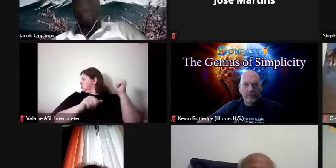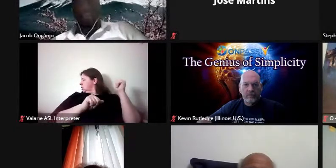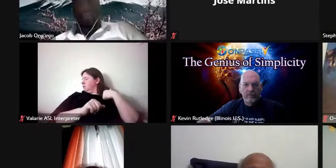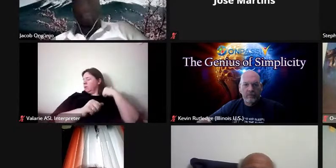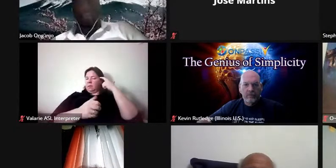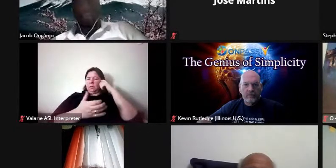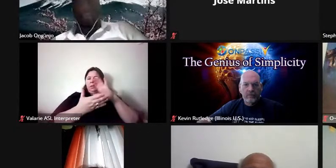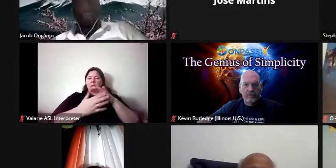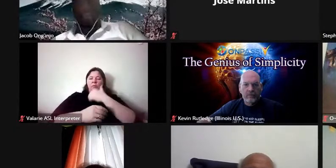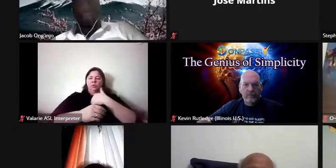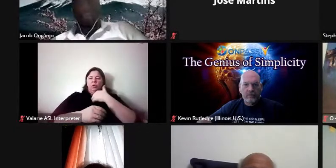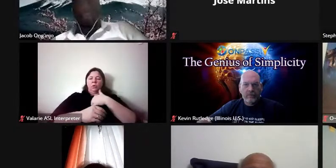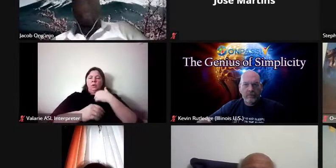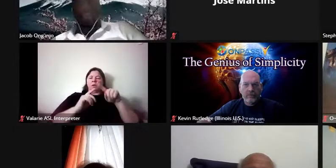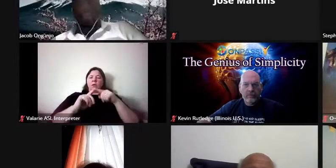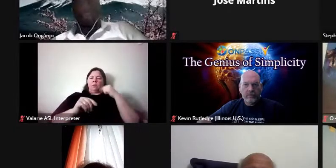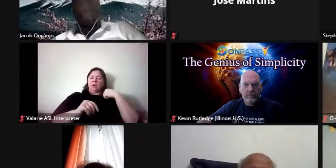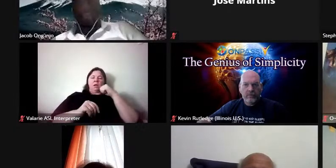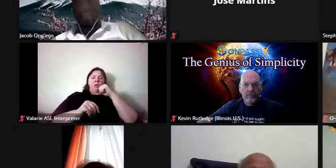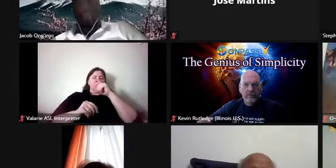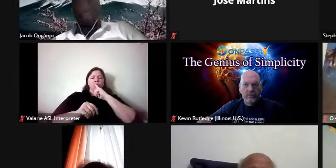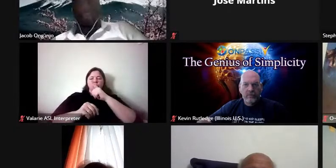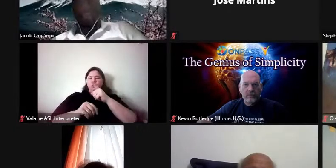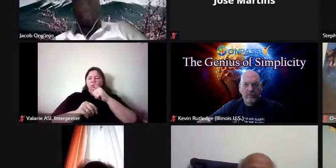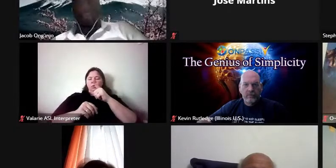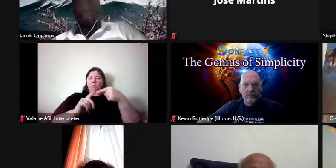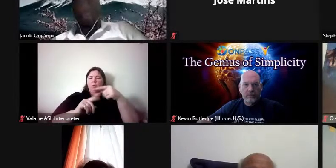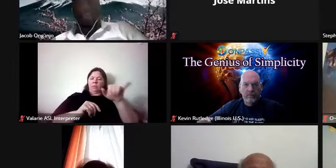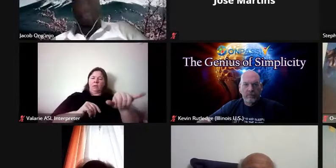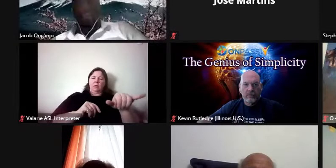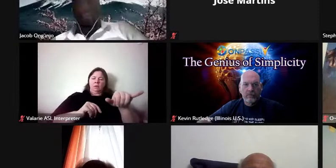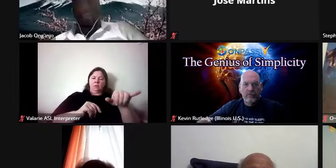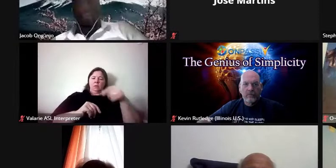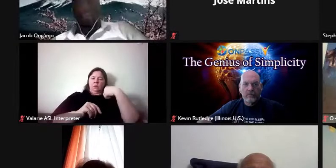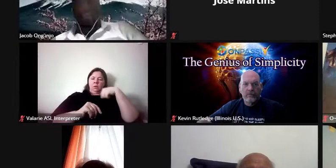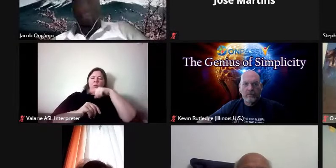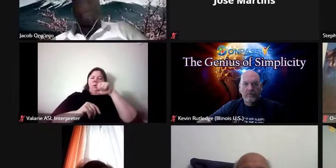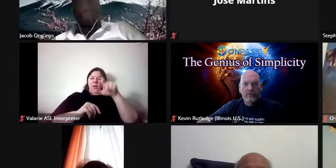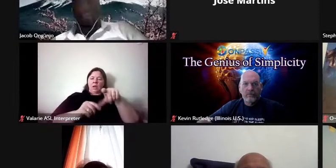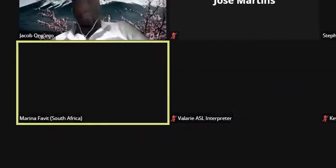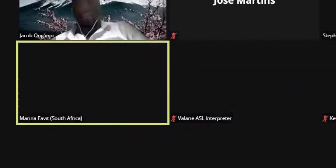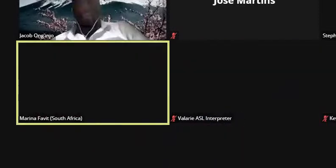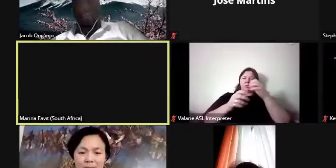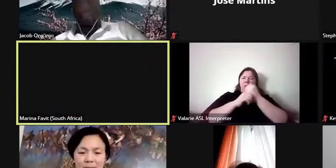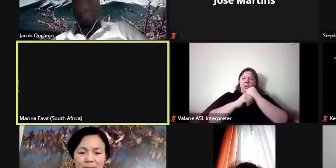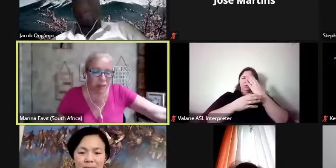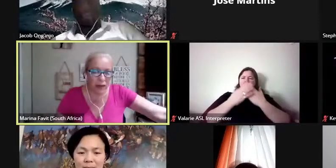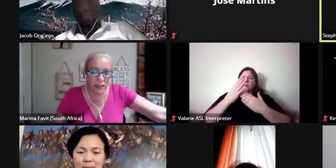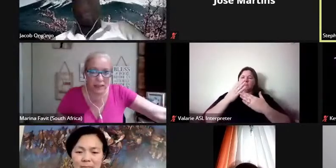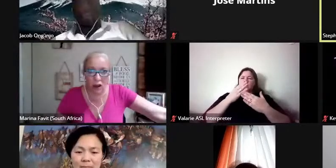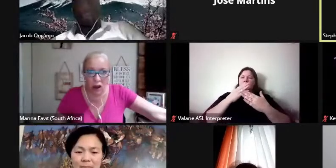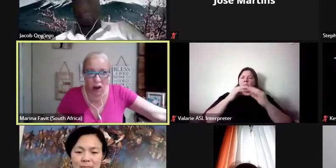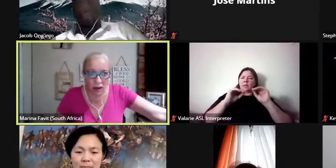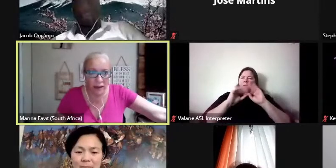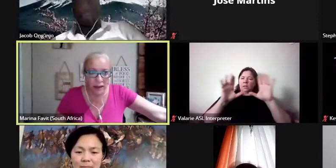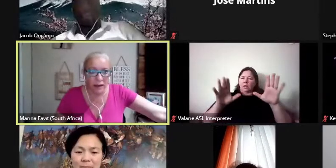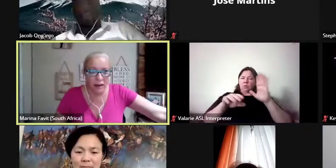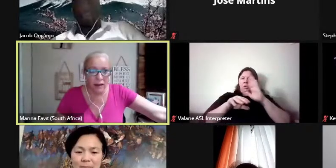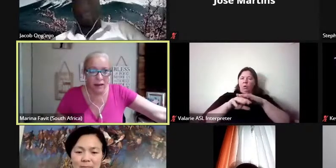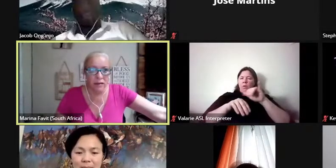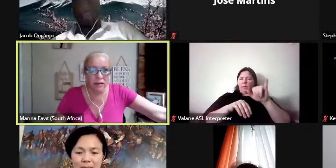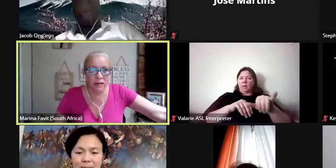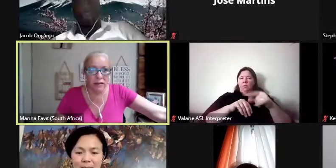okay. All right. I'm actually not too sure on that. That is something that we're going to have to get some clarity